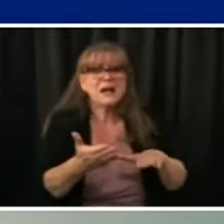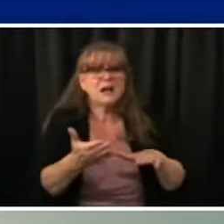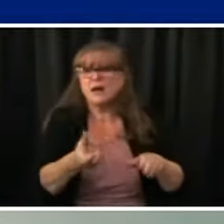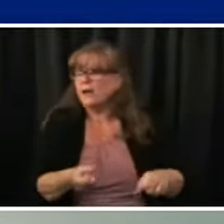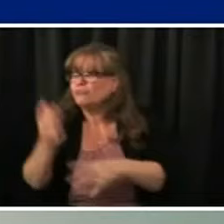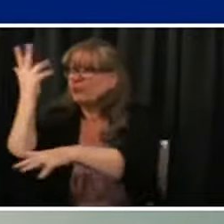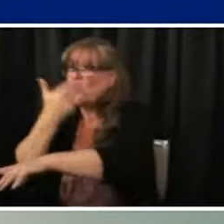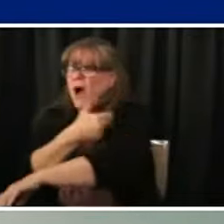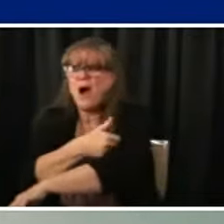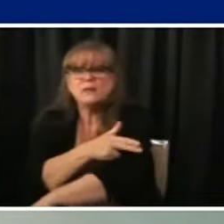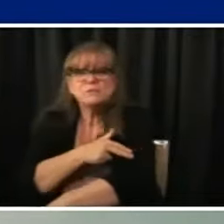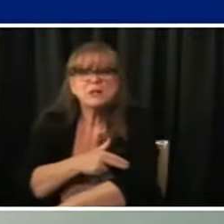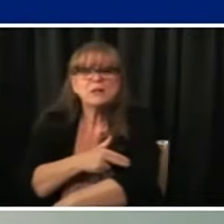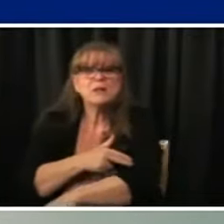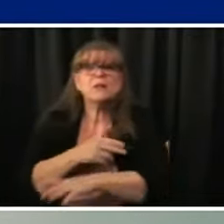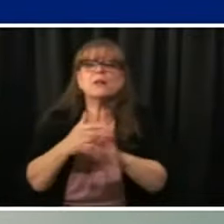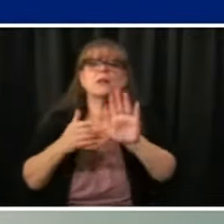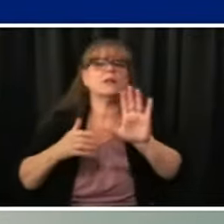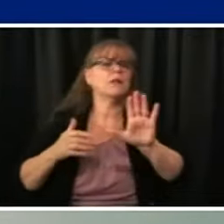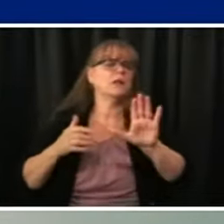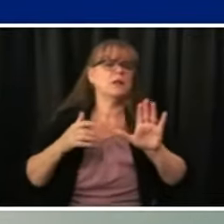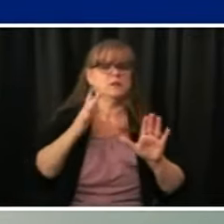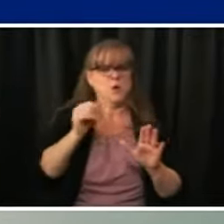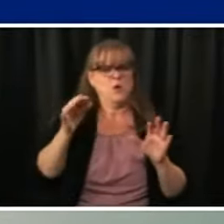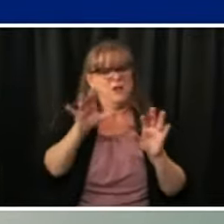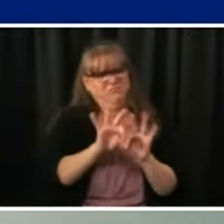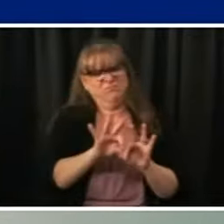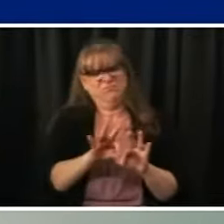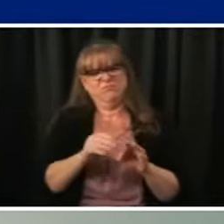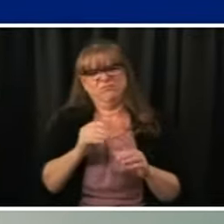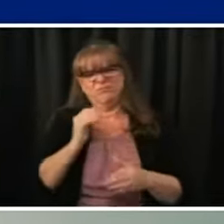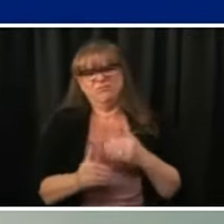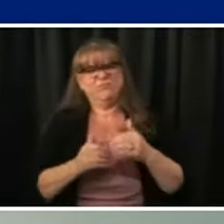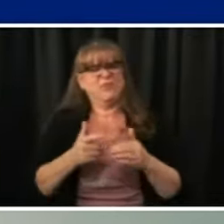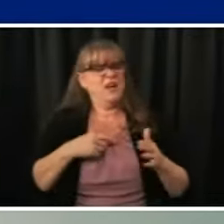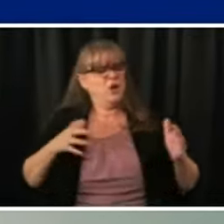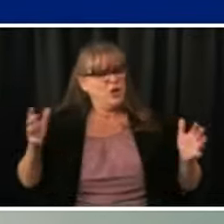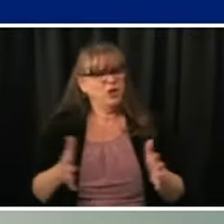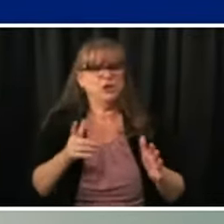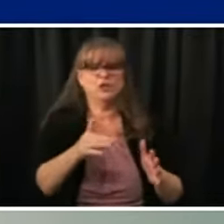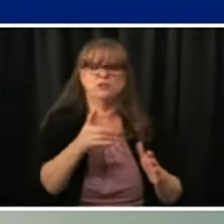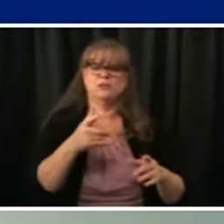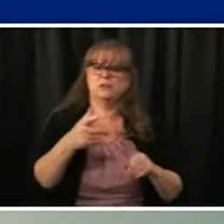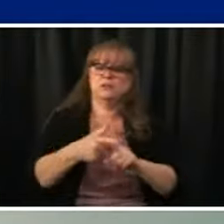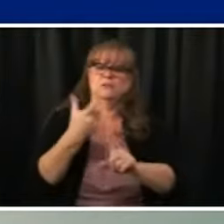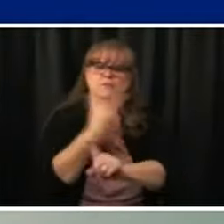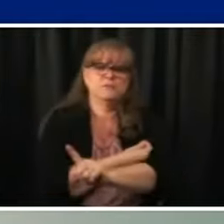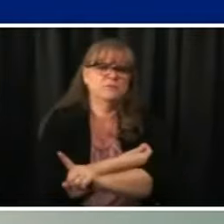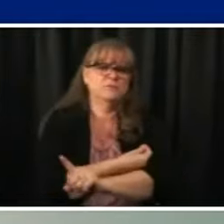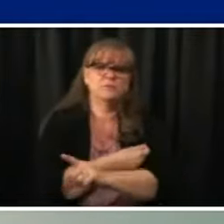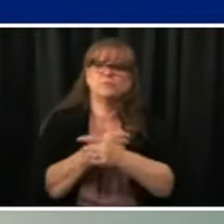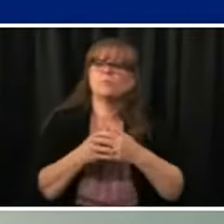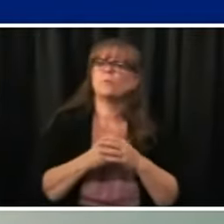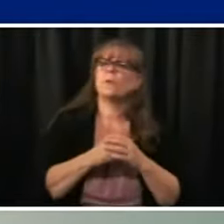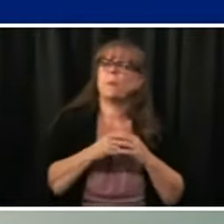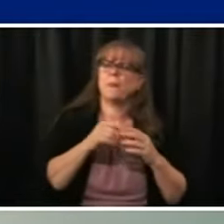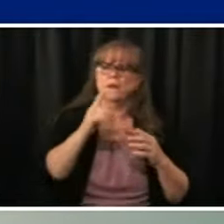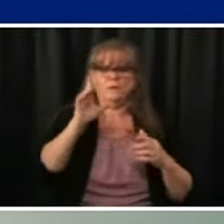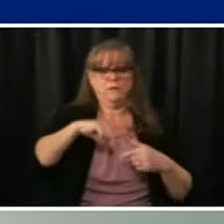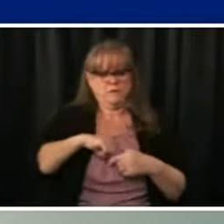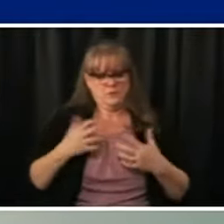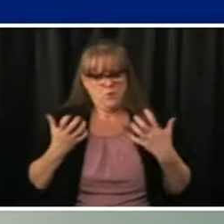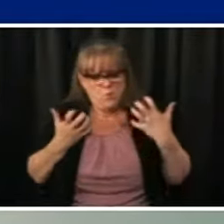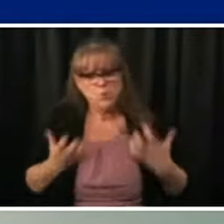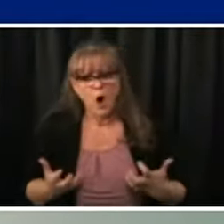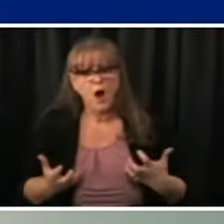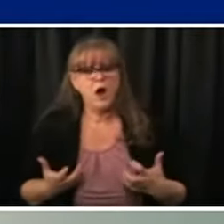is a process. You need to make the announcement. You have to believe that you want to have the trust to the people that